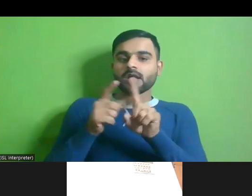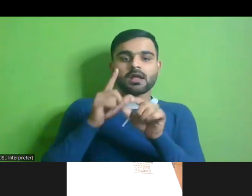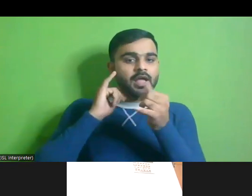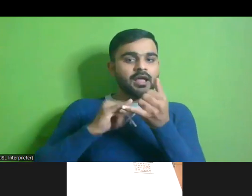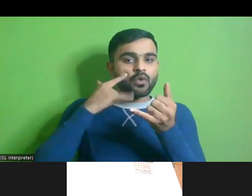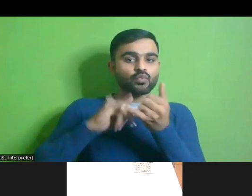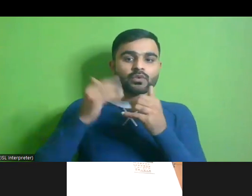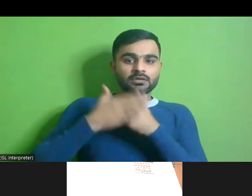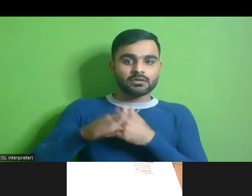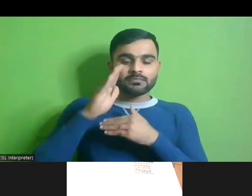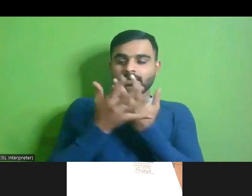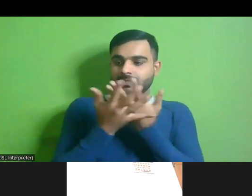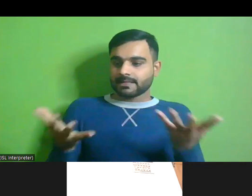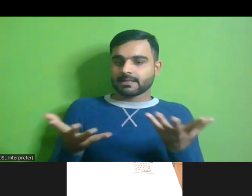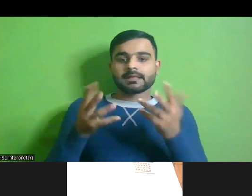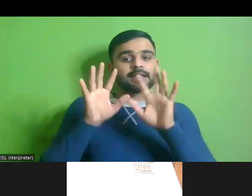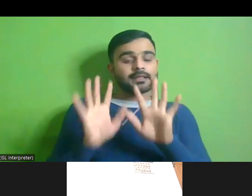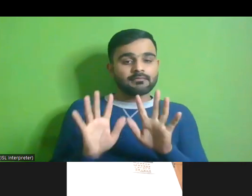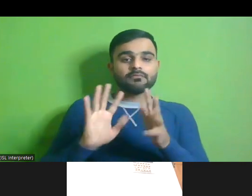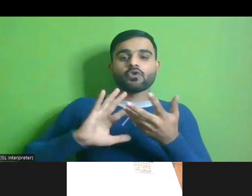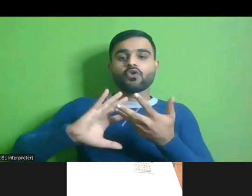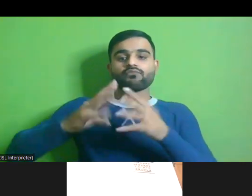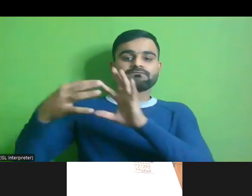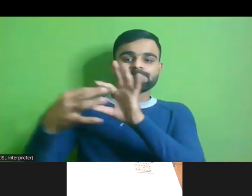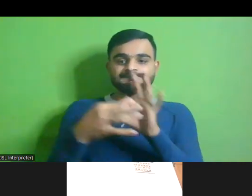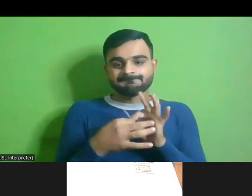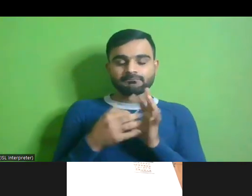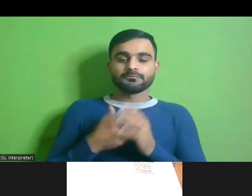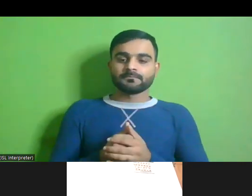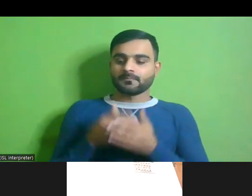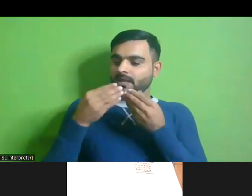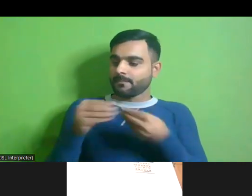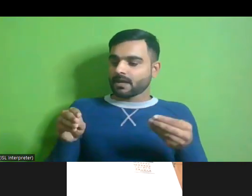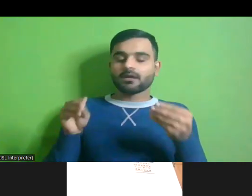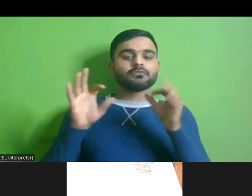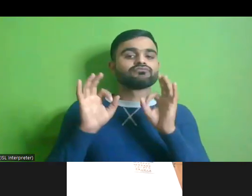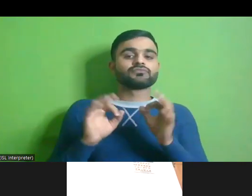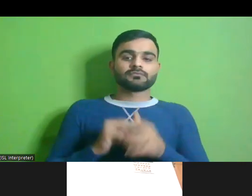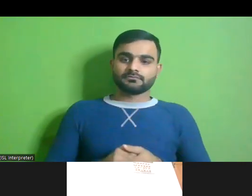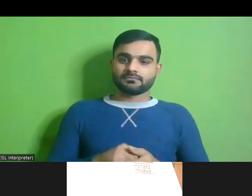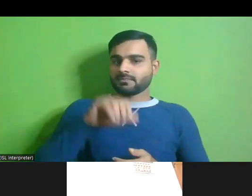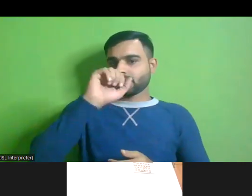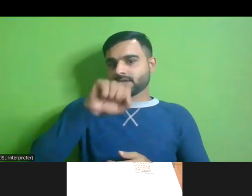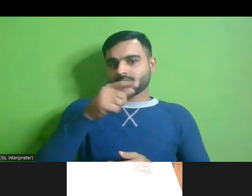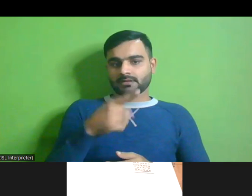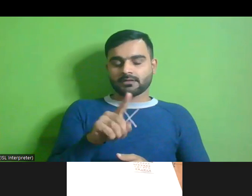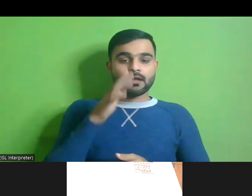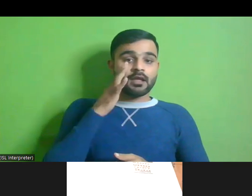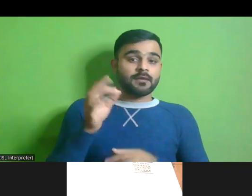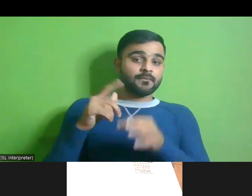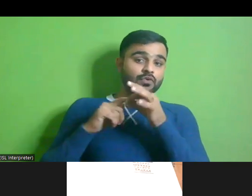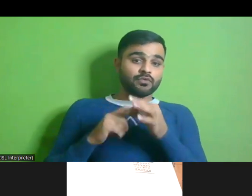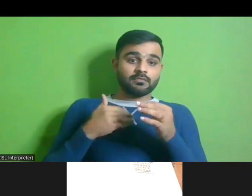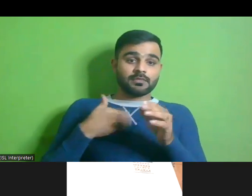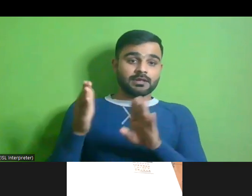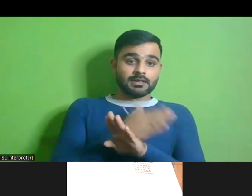will continue having these resources and have autonomy over material wealth? Yeah, so it's such important questions. I